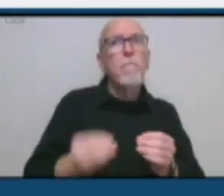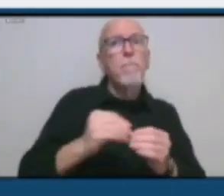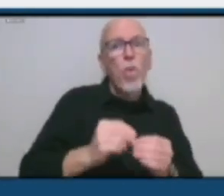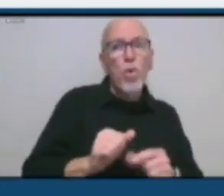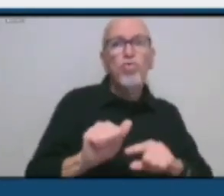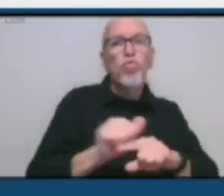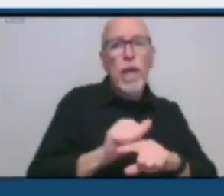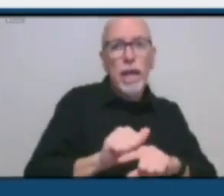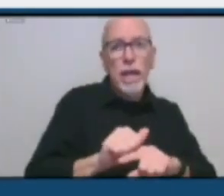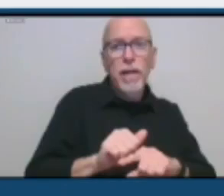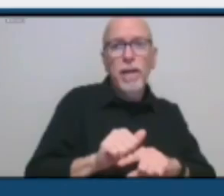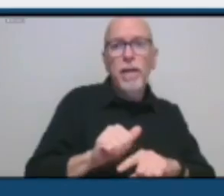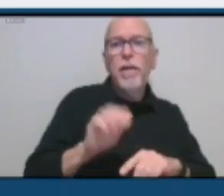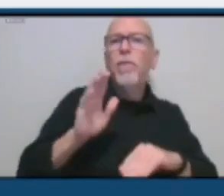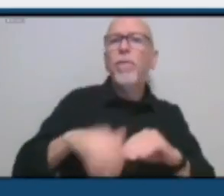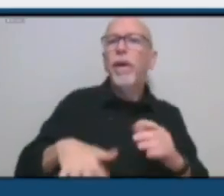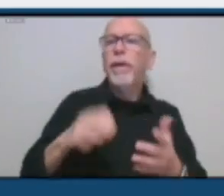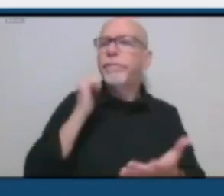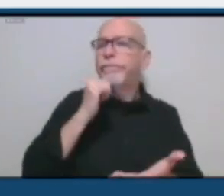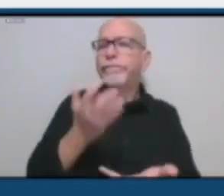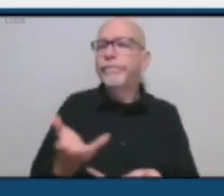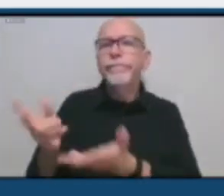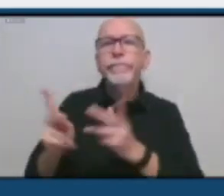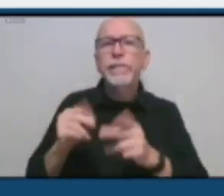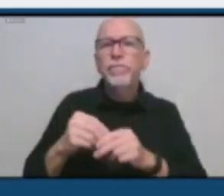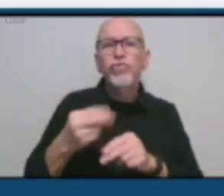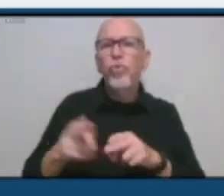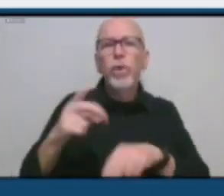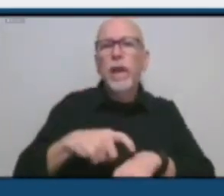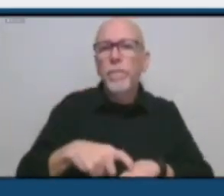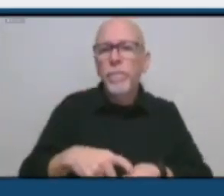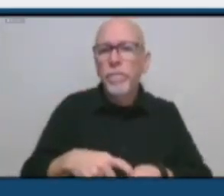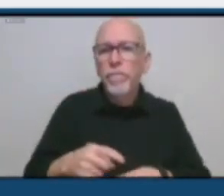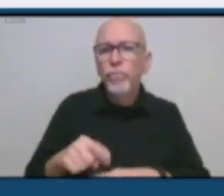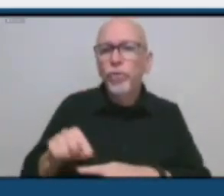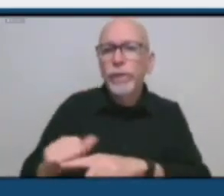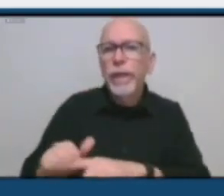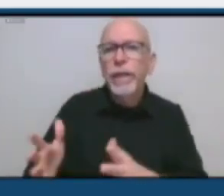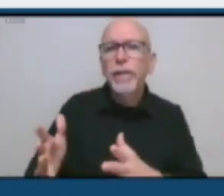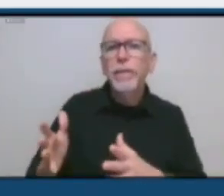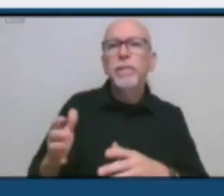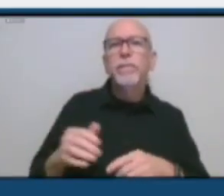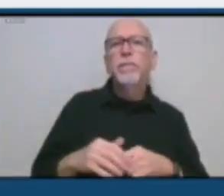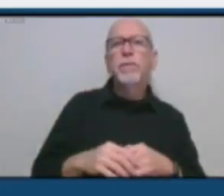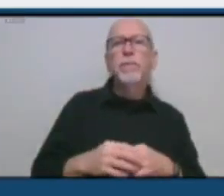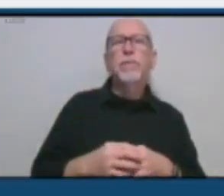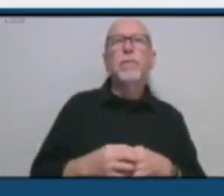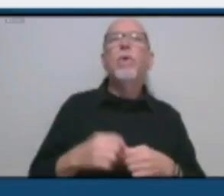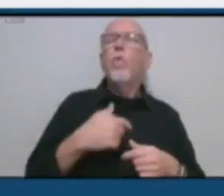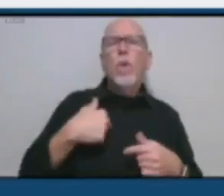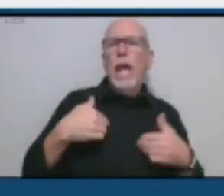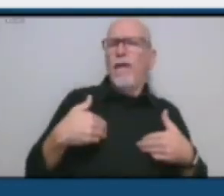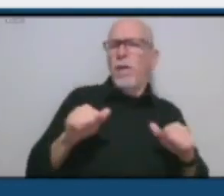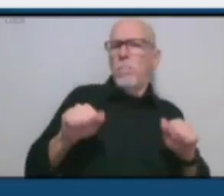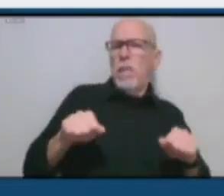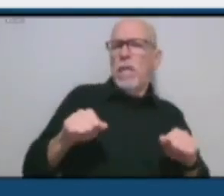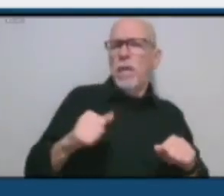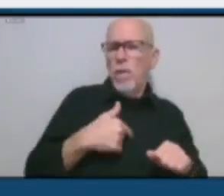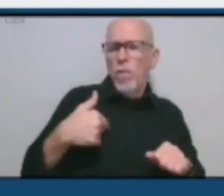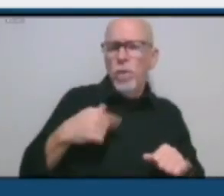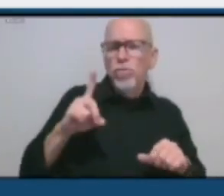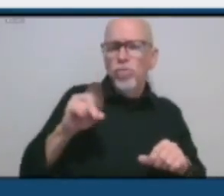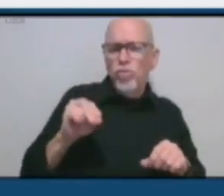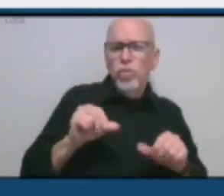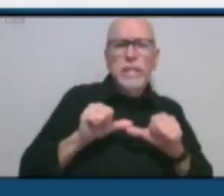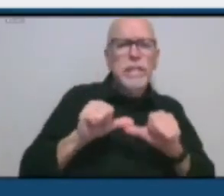training than could be accomplished in a short period of time. So we do have the ability, and we do continue